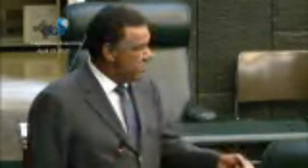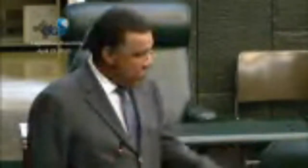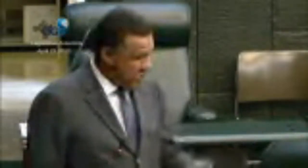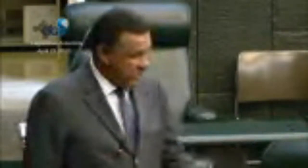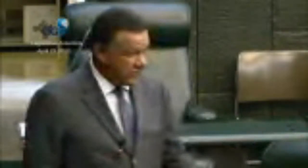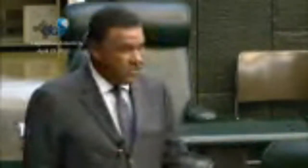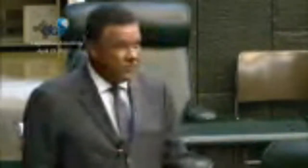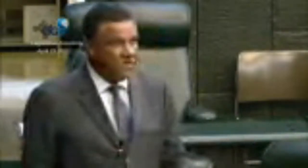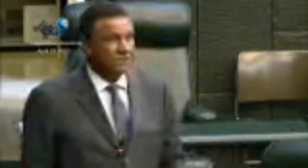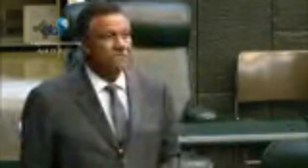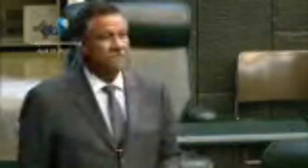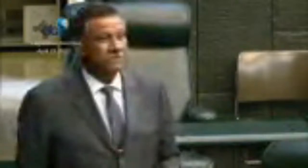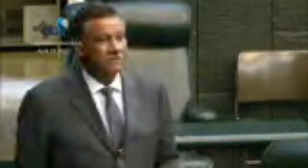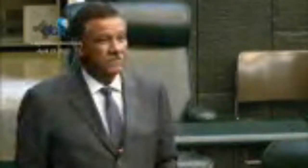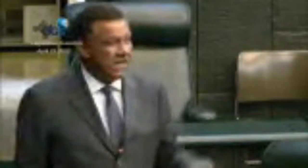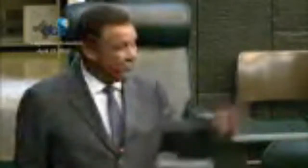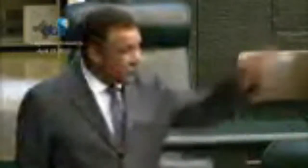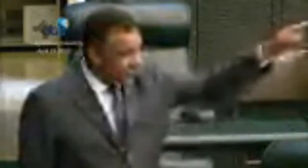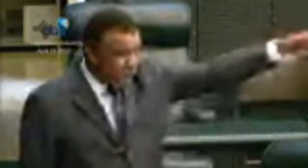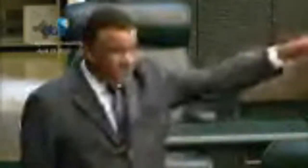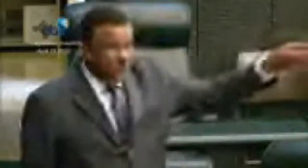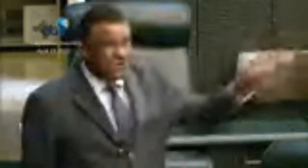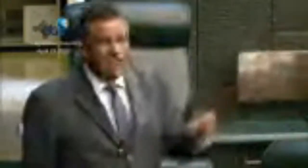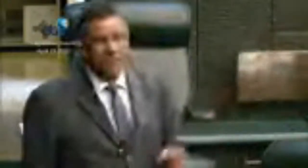Georgetown Hospital.